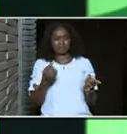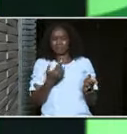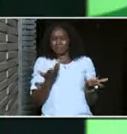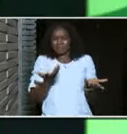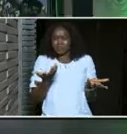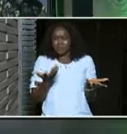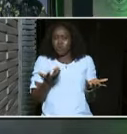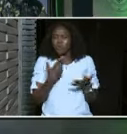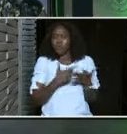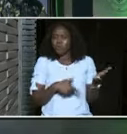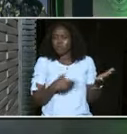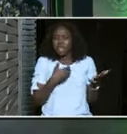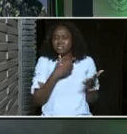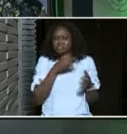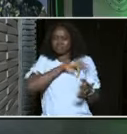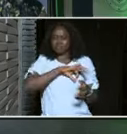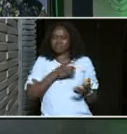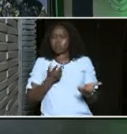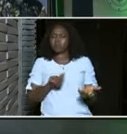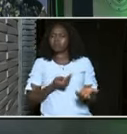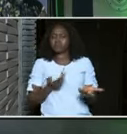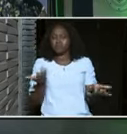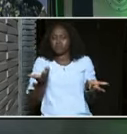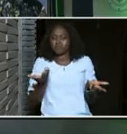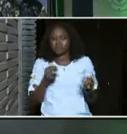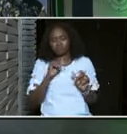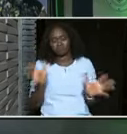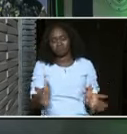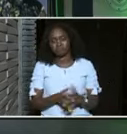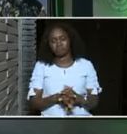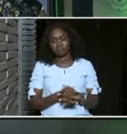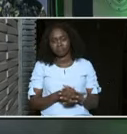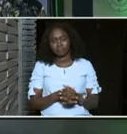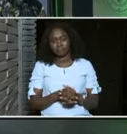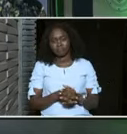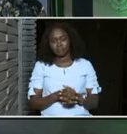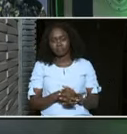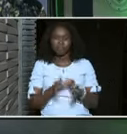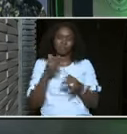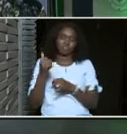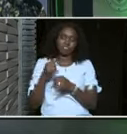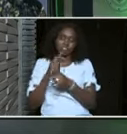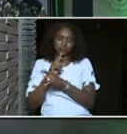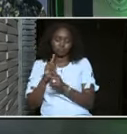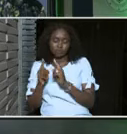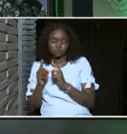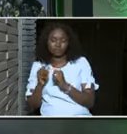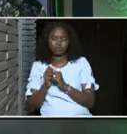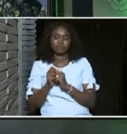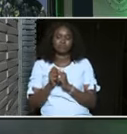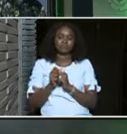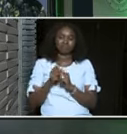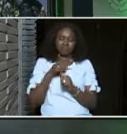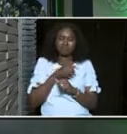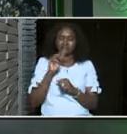taking up from there, you know, Mr. Martin Ago has spoken about farmer headers, a manifesto that is there but not quite